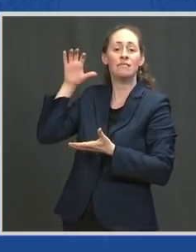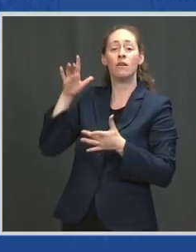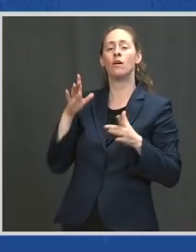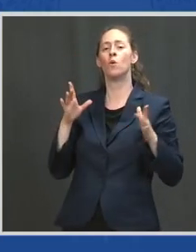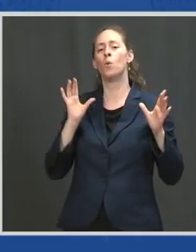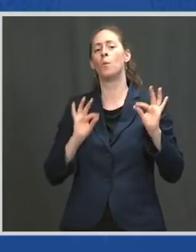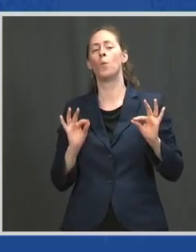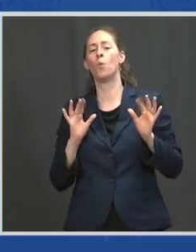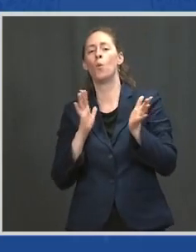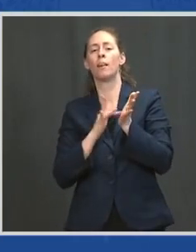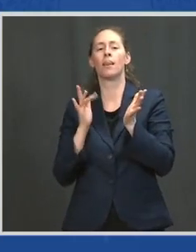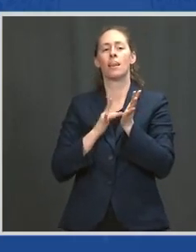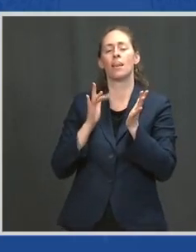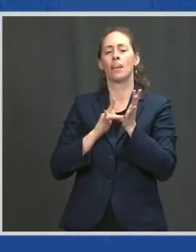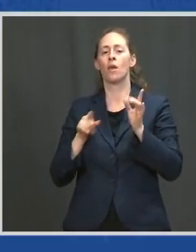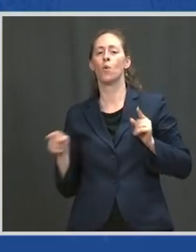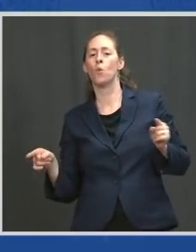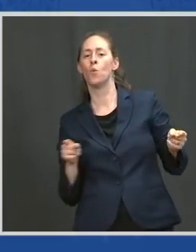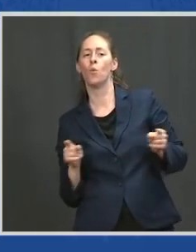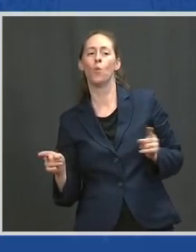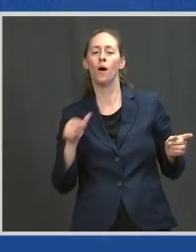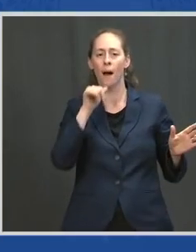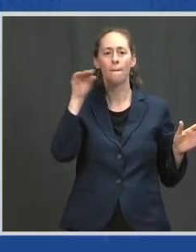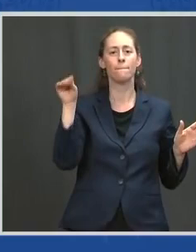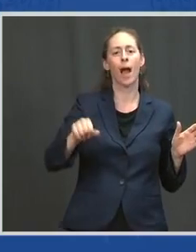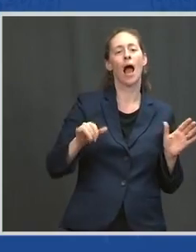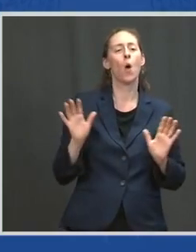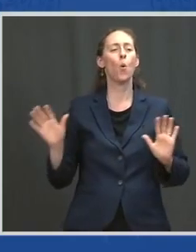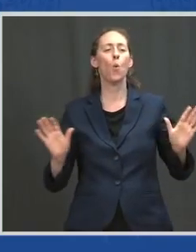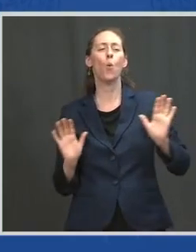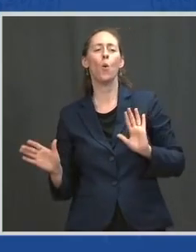taxes because we have so few agents in the IRS.